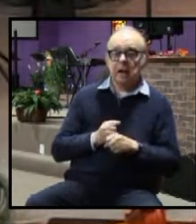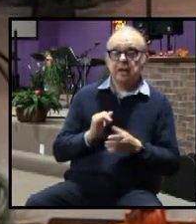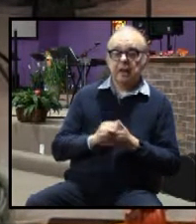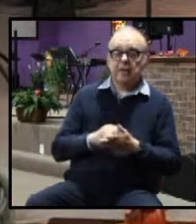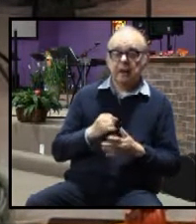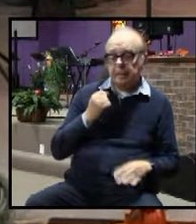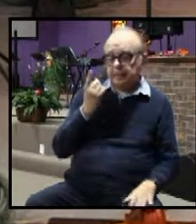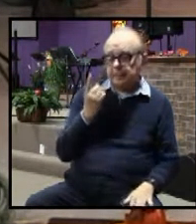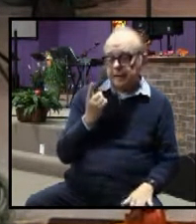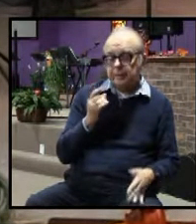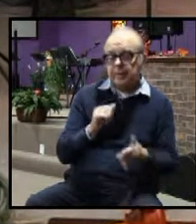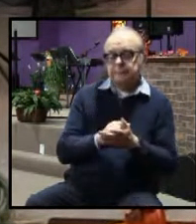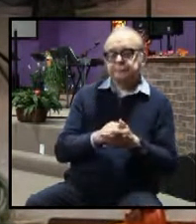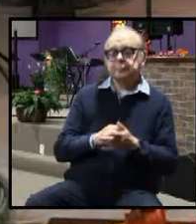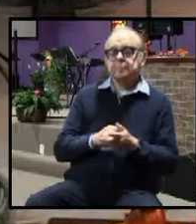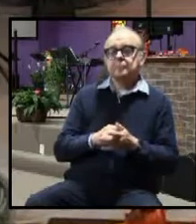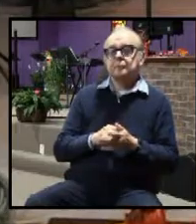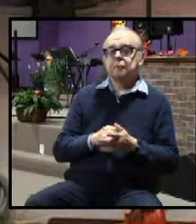I got that one.